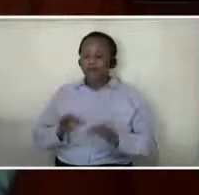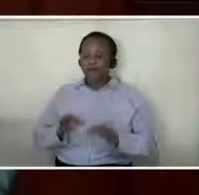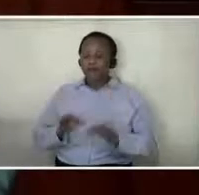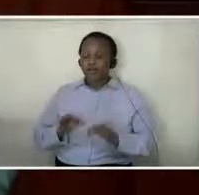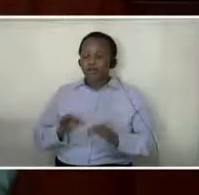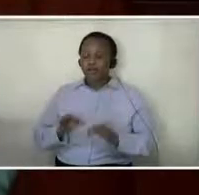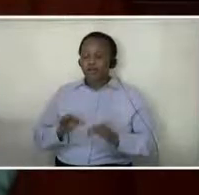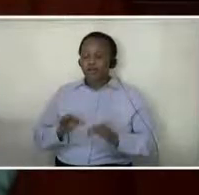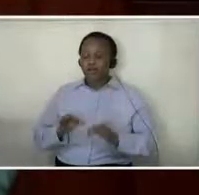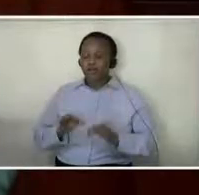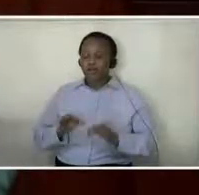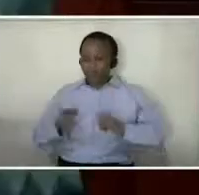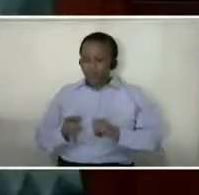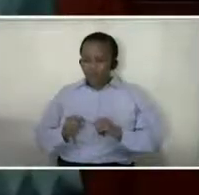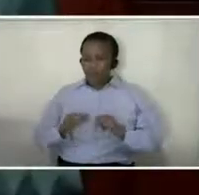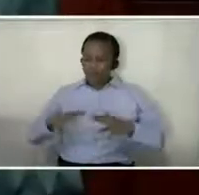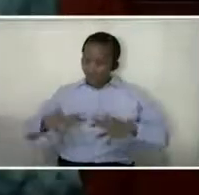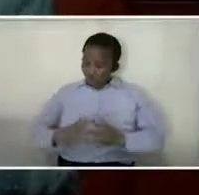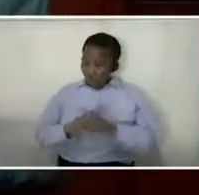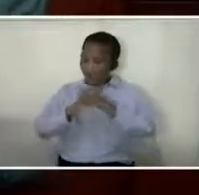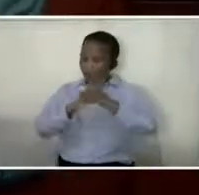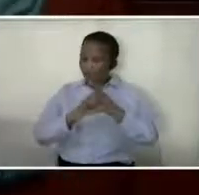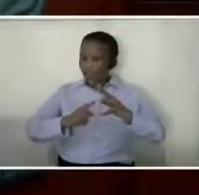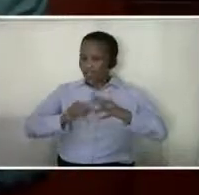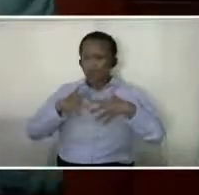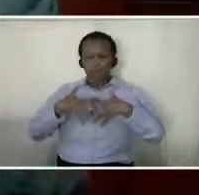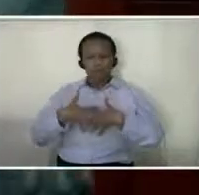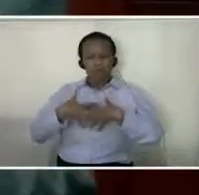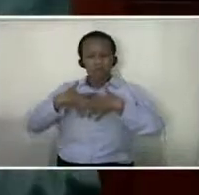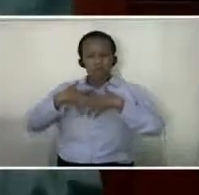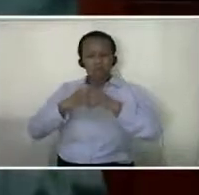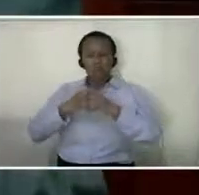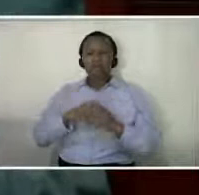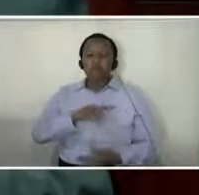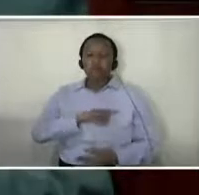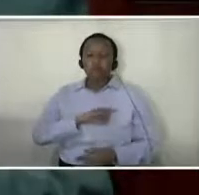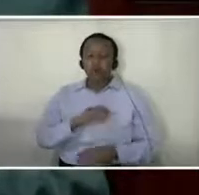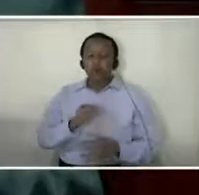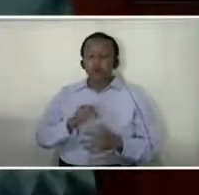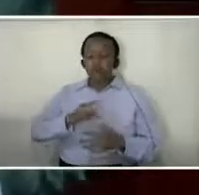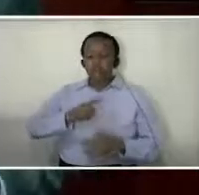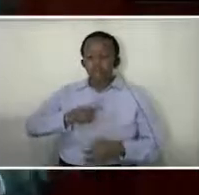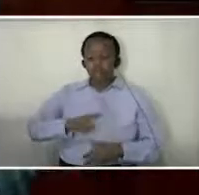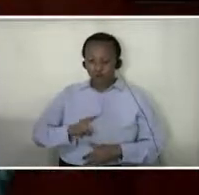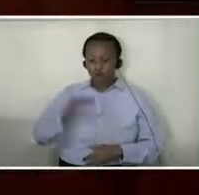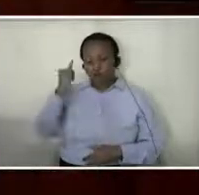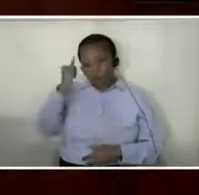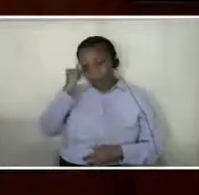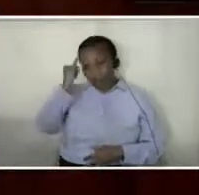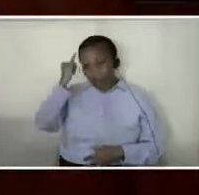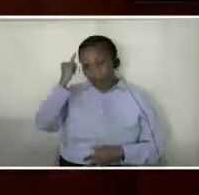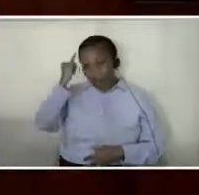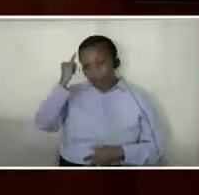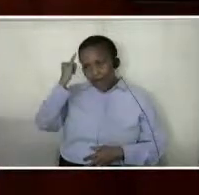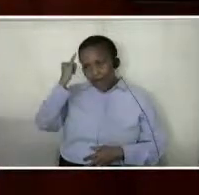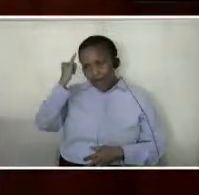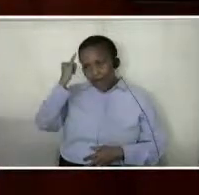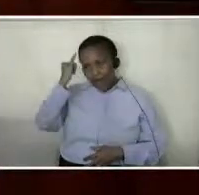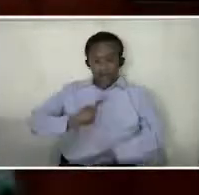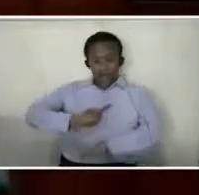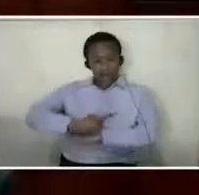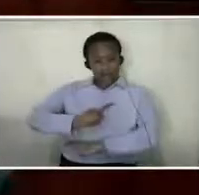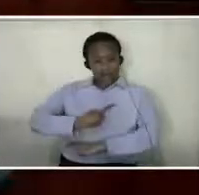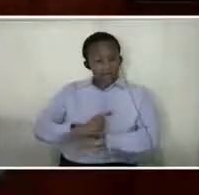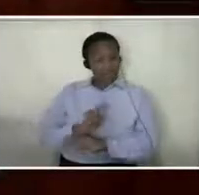and globally, coalitions are formed irrespective of ideological dispositioning. In